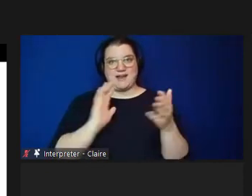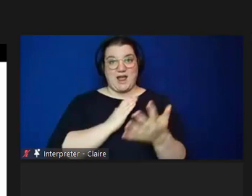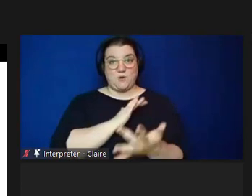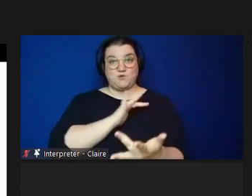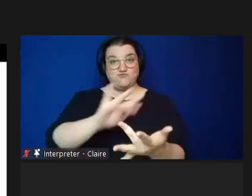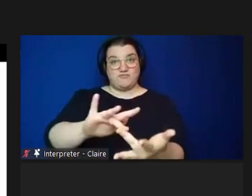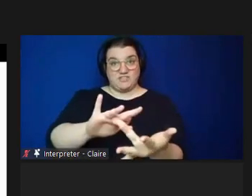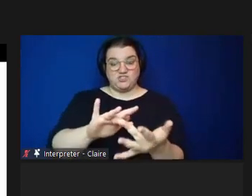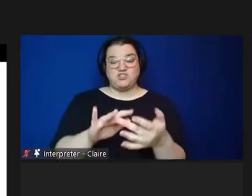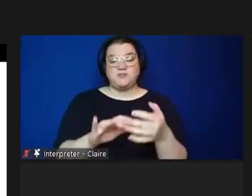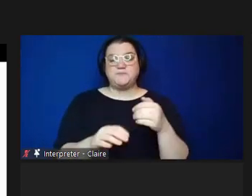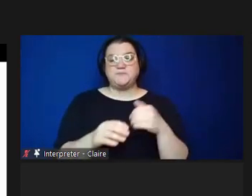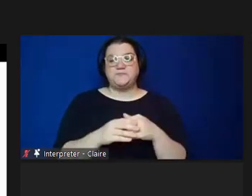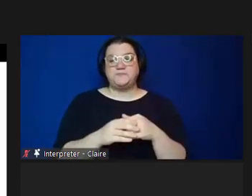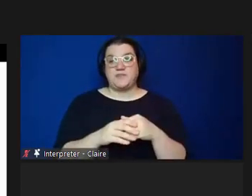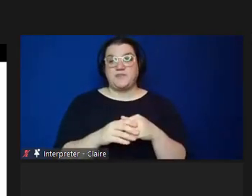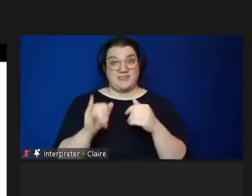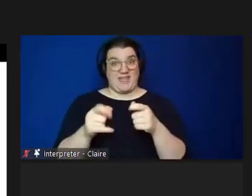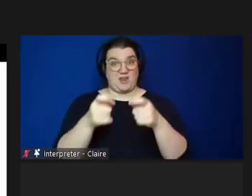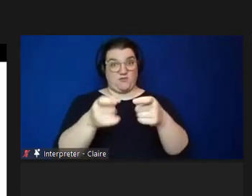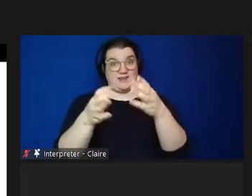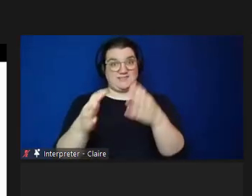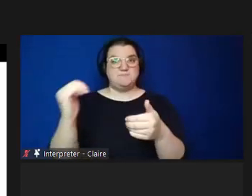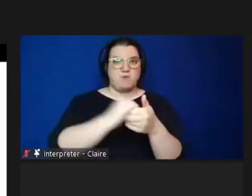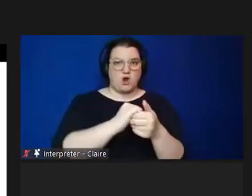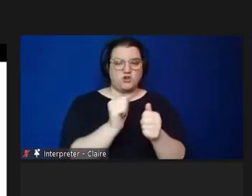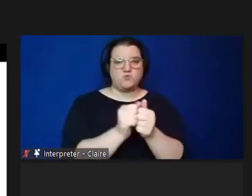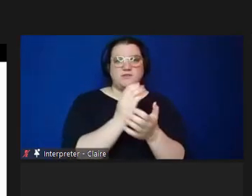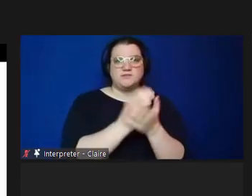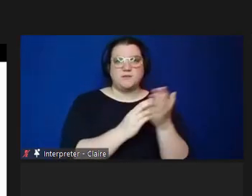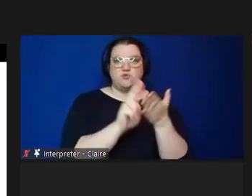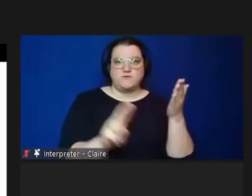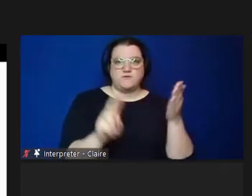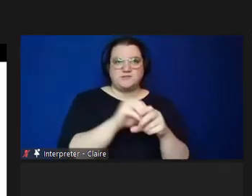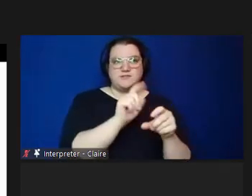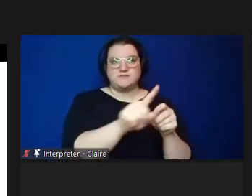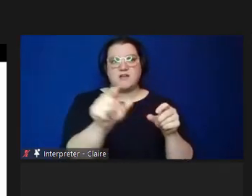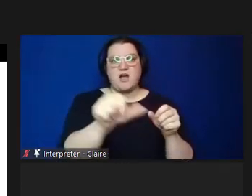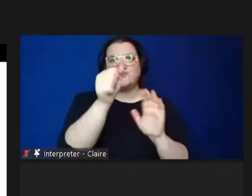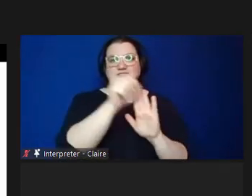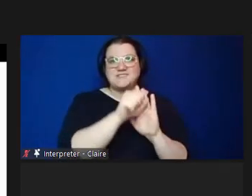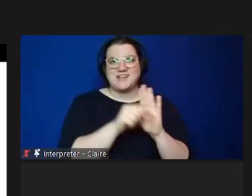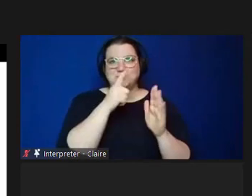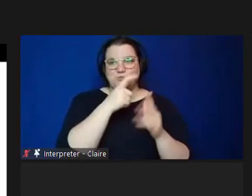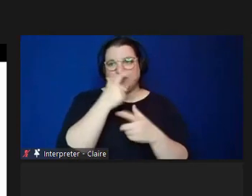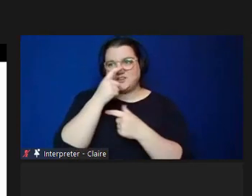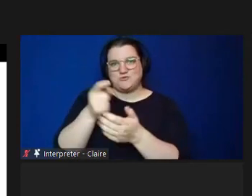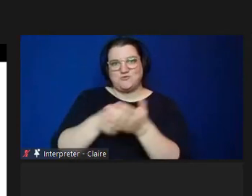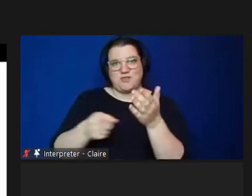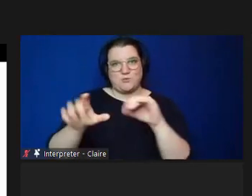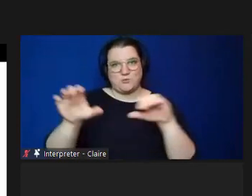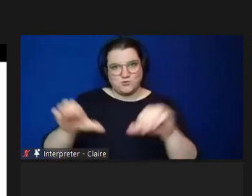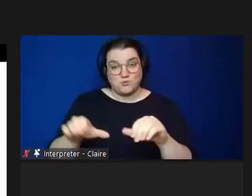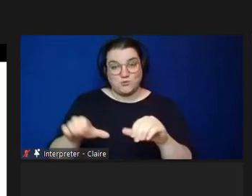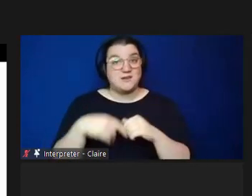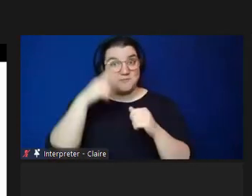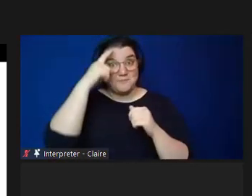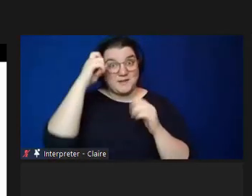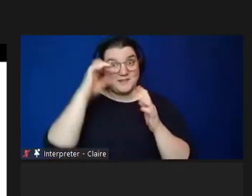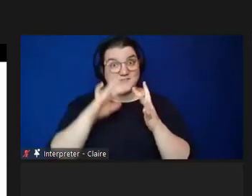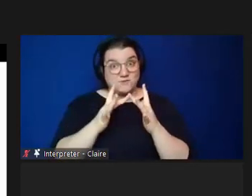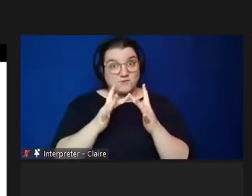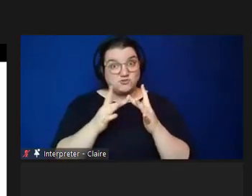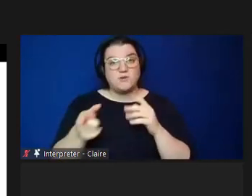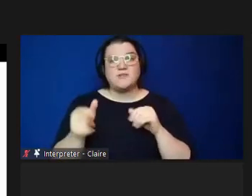grantee partnered with some universities in other states who were interested in what they were doing. And now because that was virtual, they were able